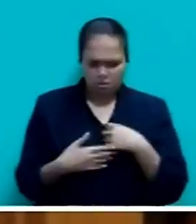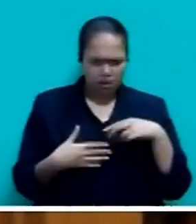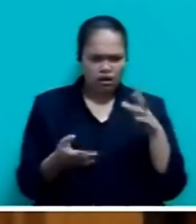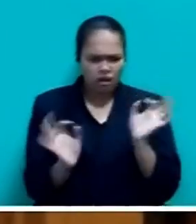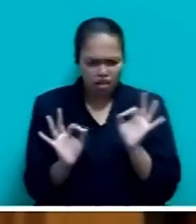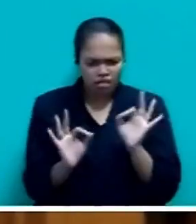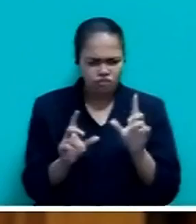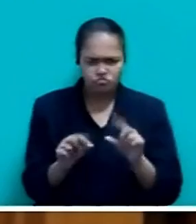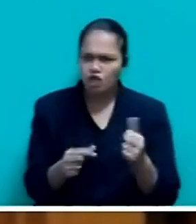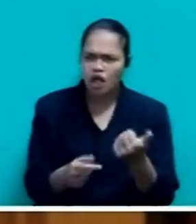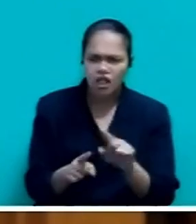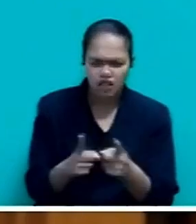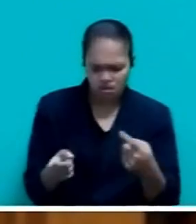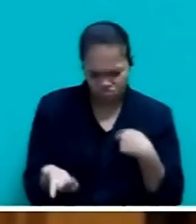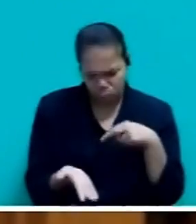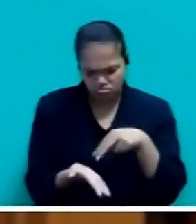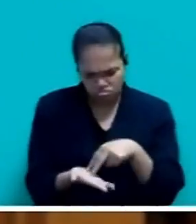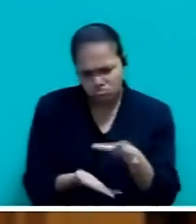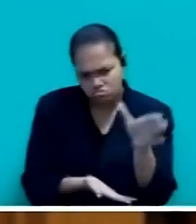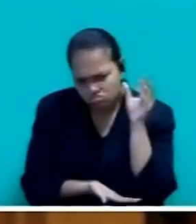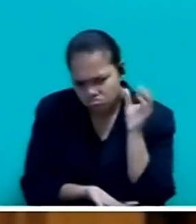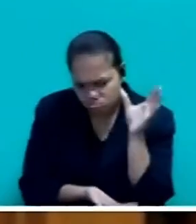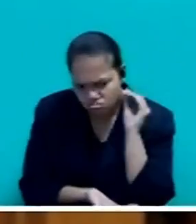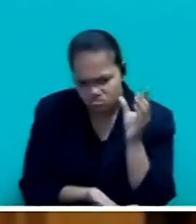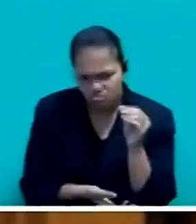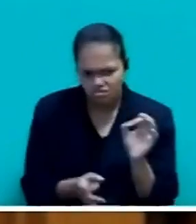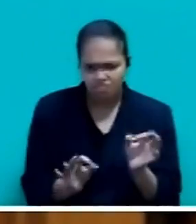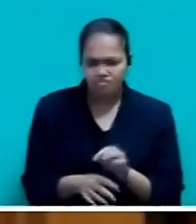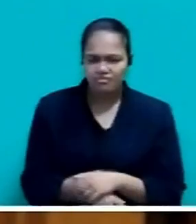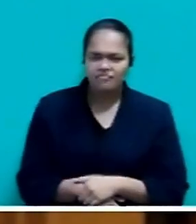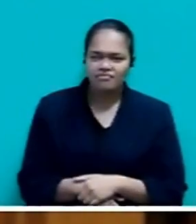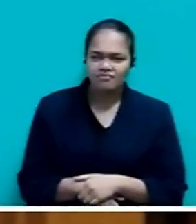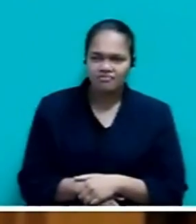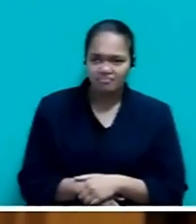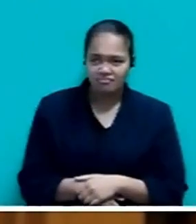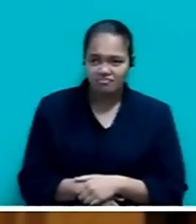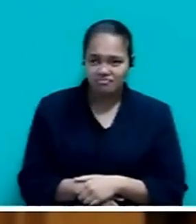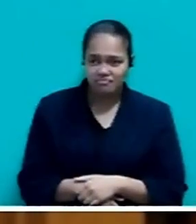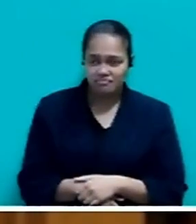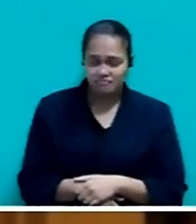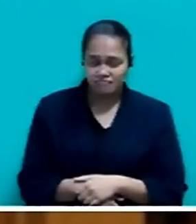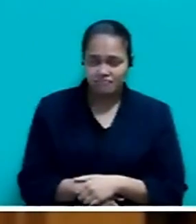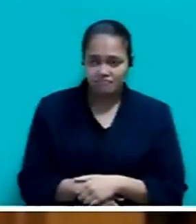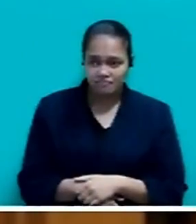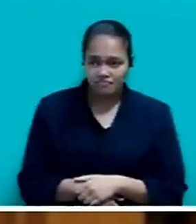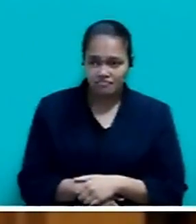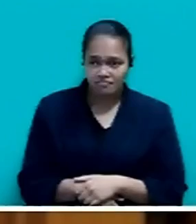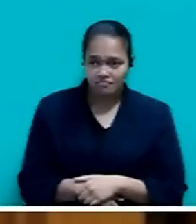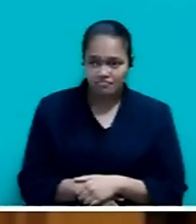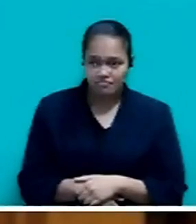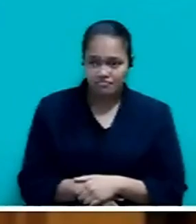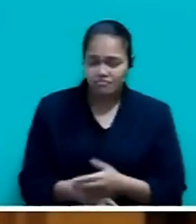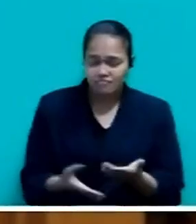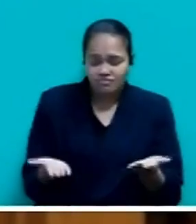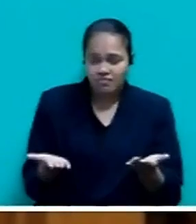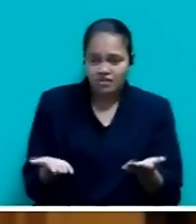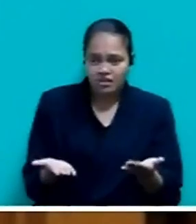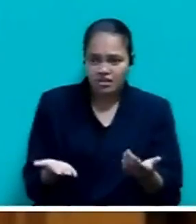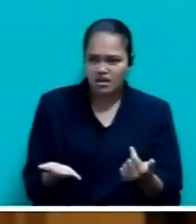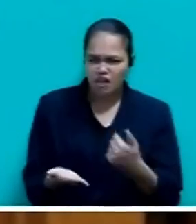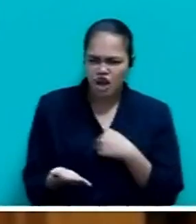listening to you. This morning you gave a lecture about now. Carry on. I'm not insulting